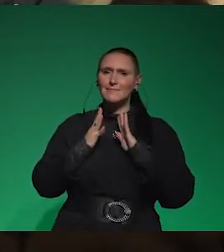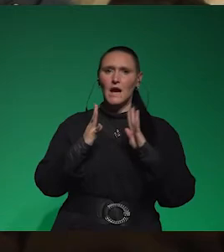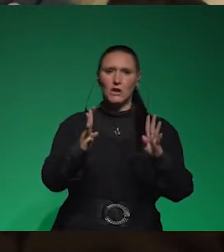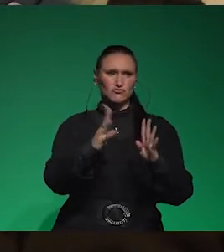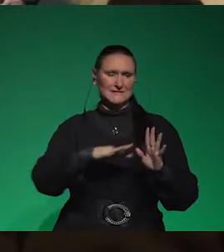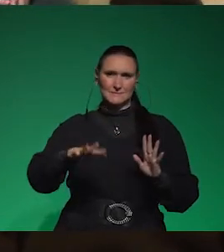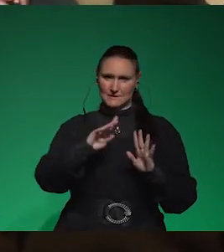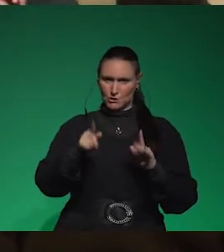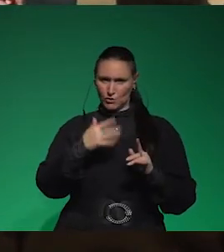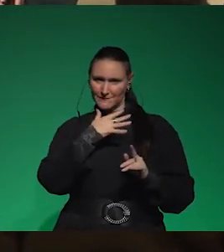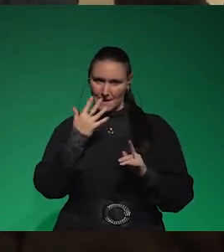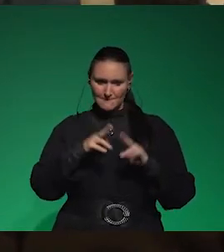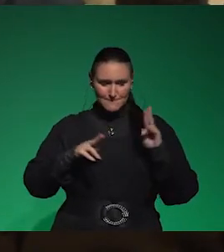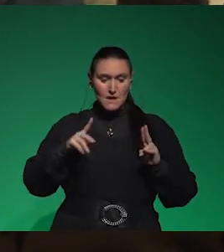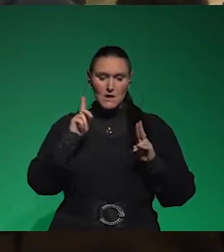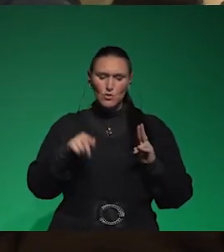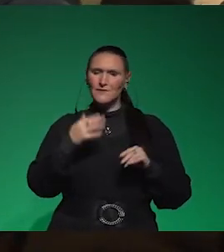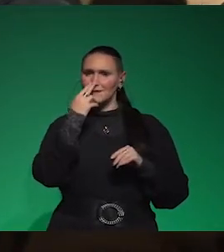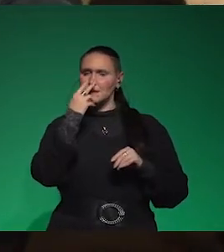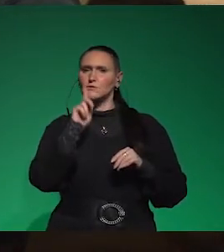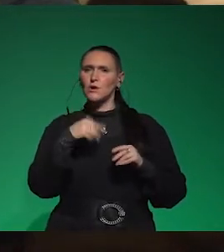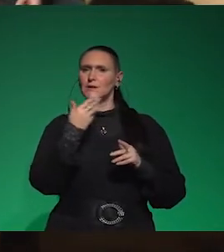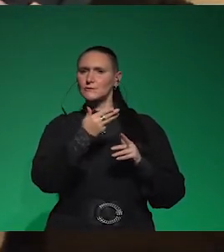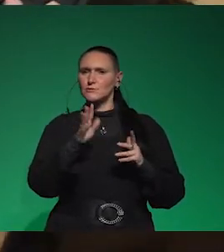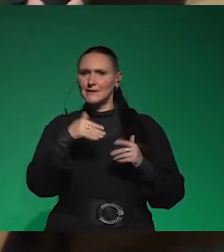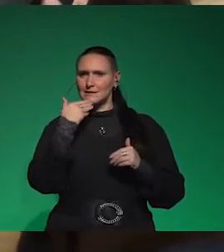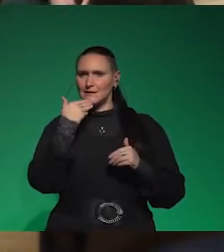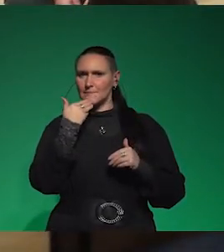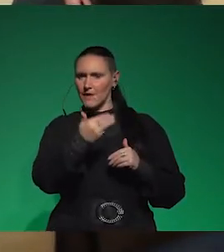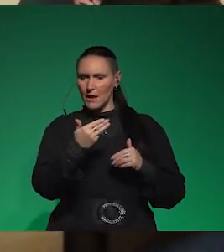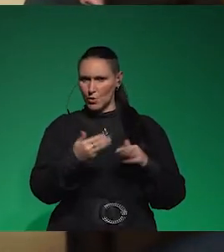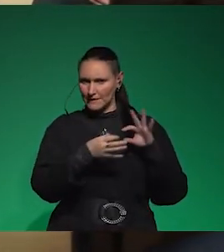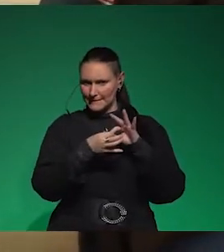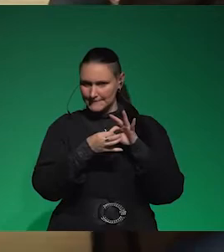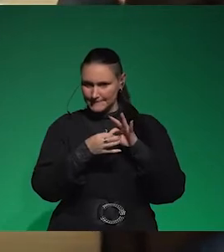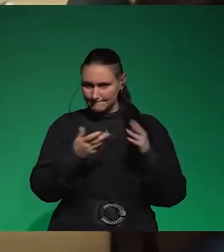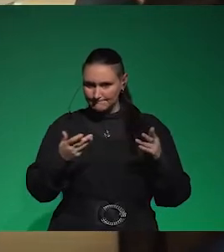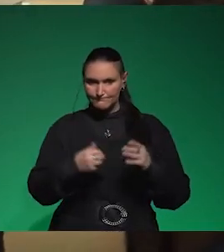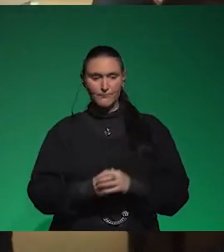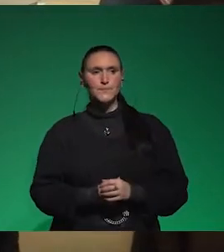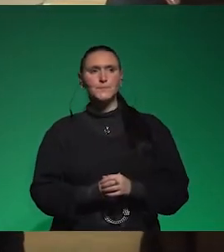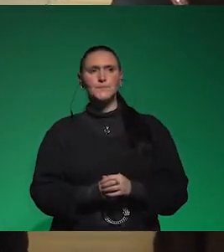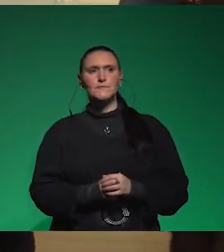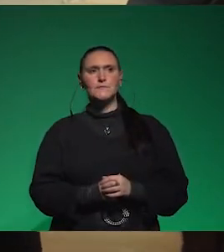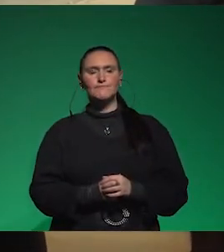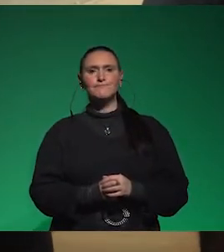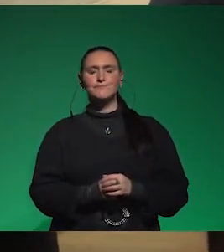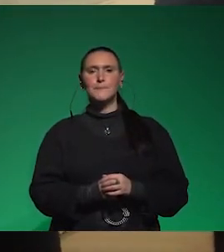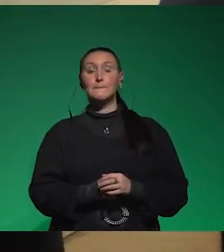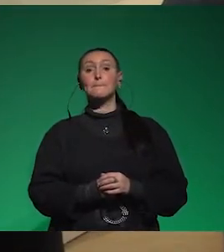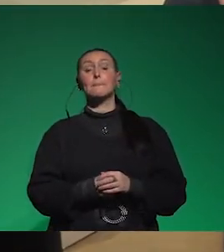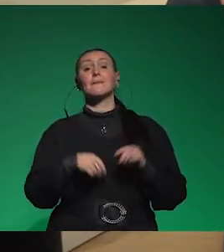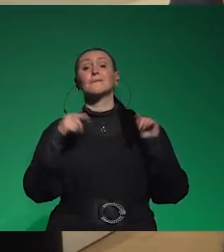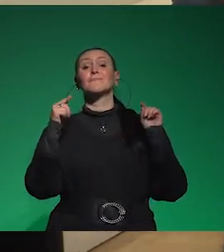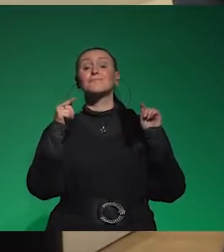Can you talk about about 60% of the oil palm plantations are